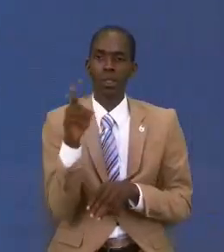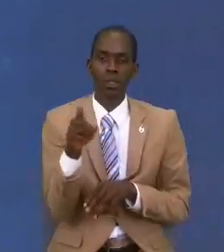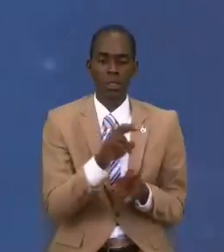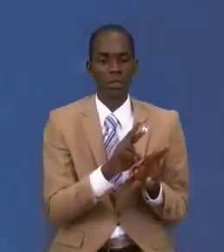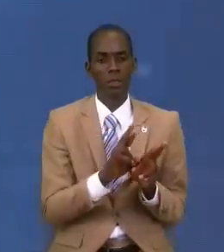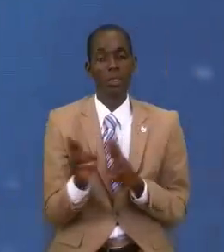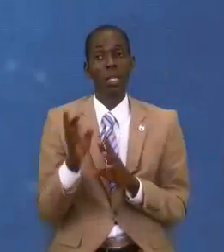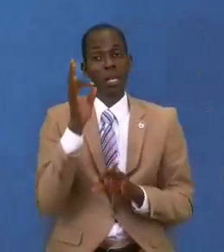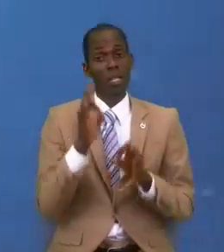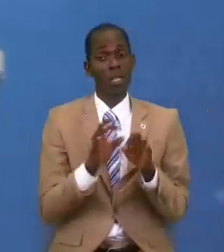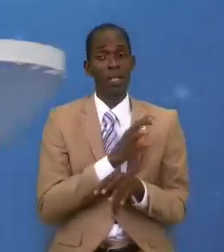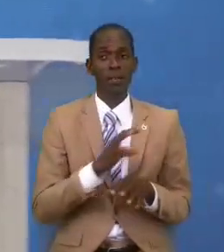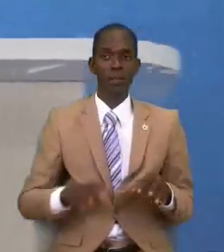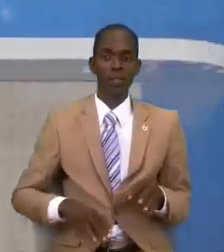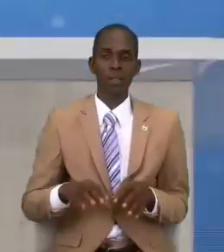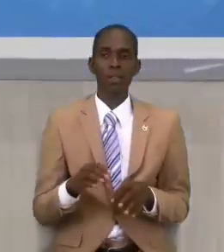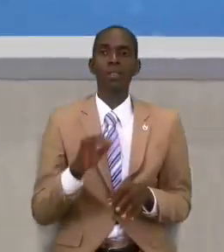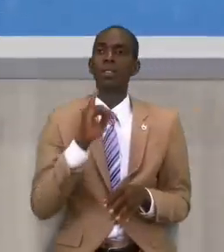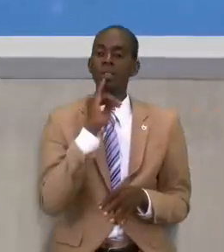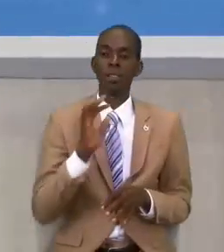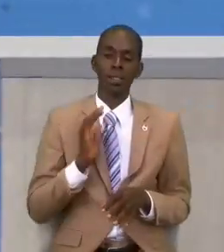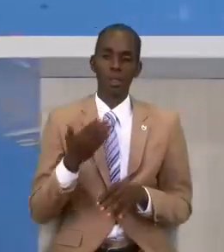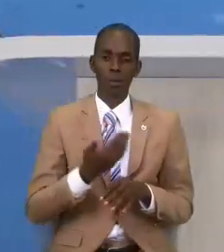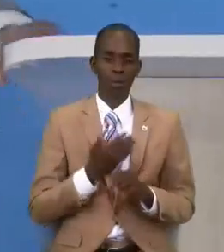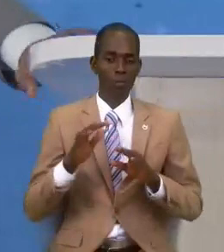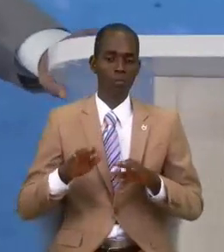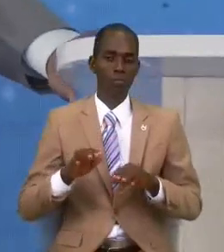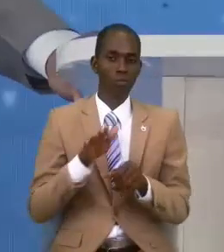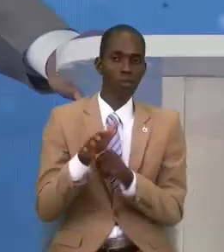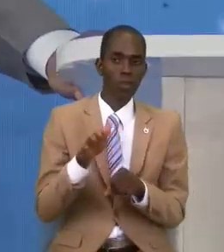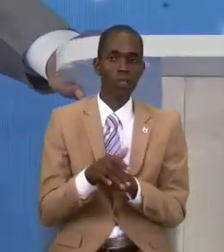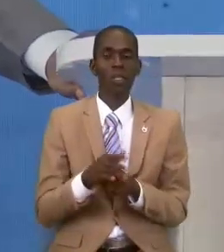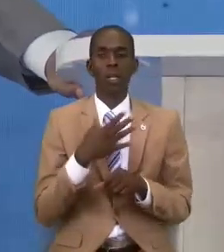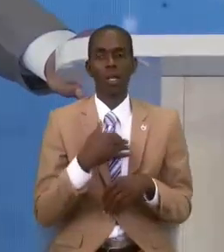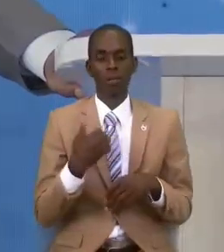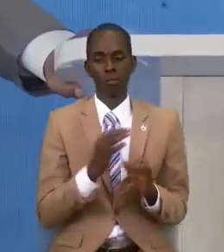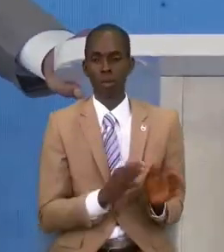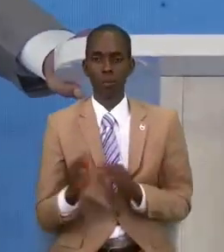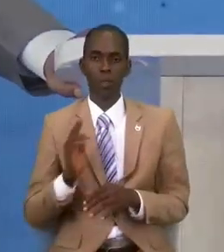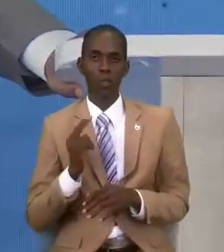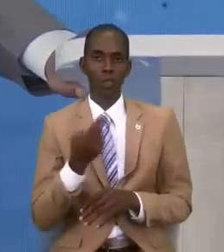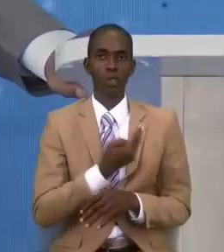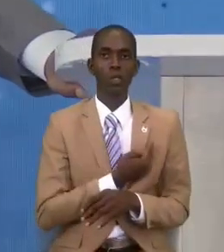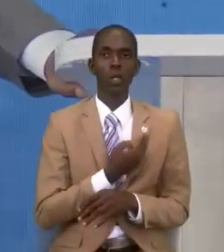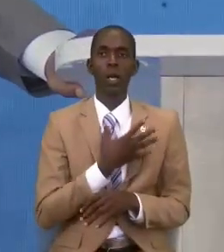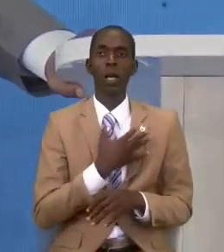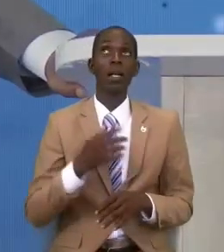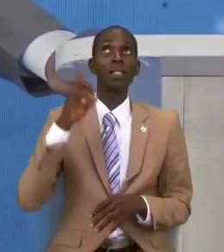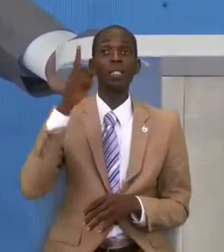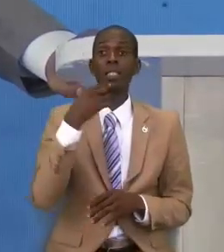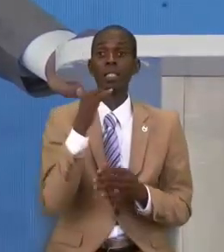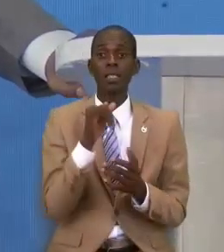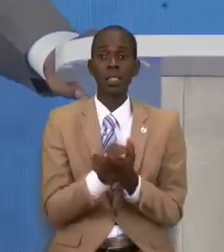us ready, is the one that prepares us. And he says, he is the sure foundation. He is the